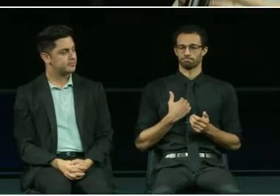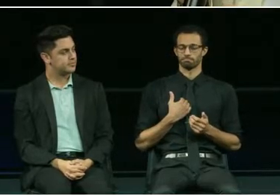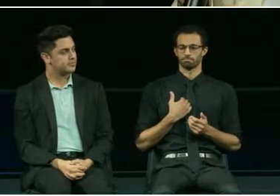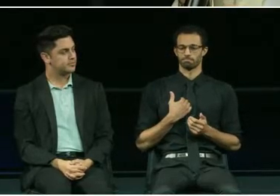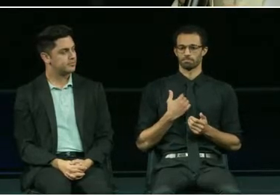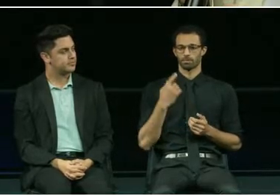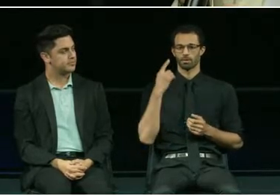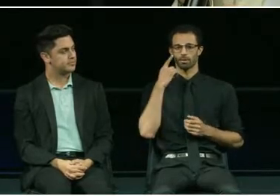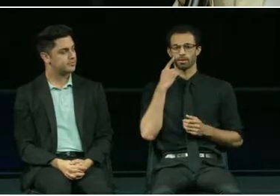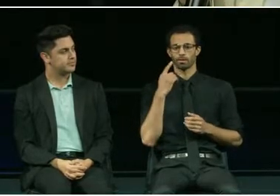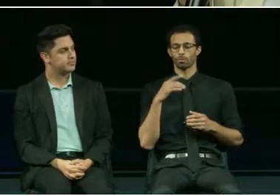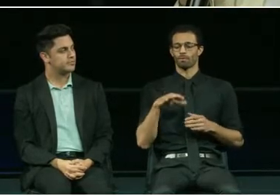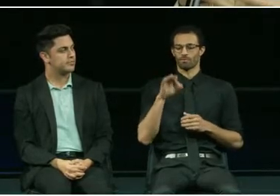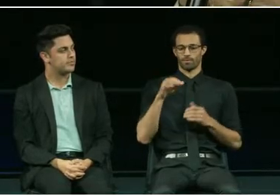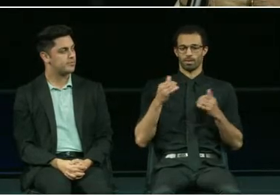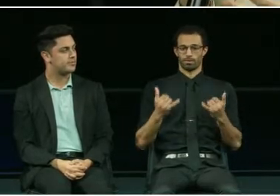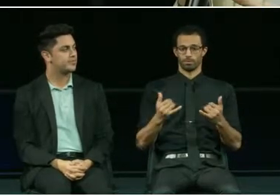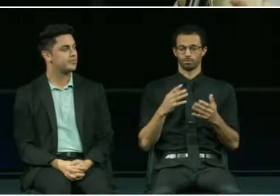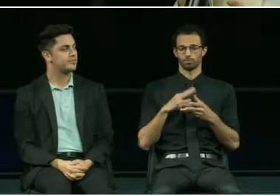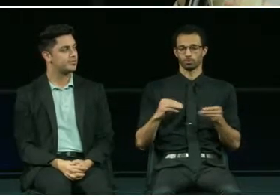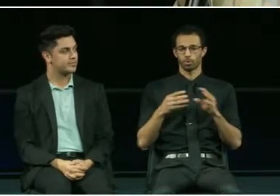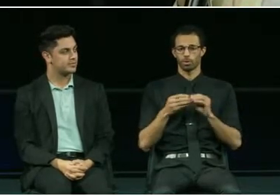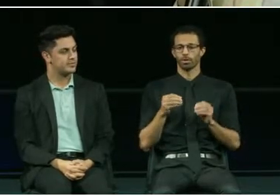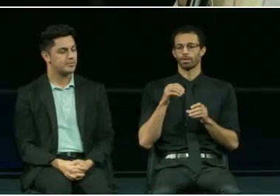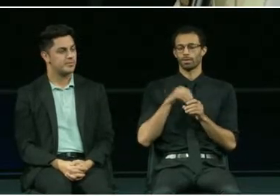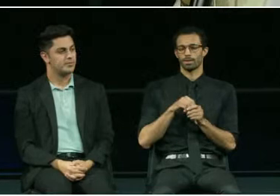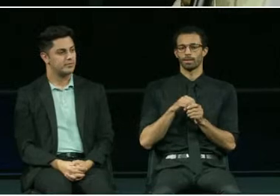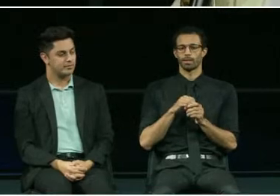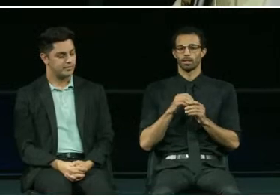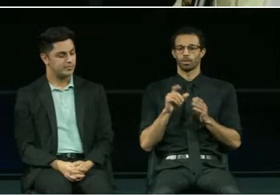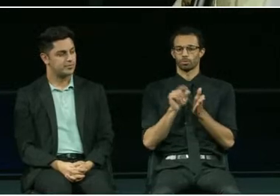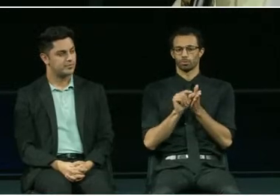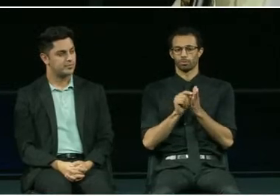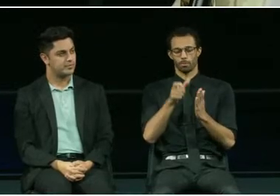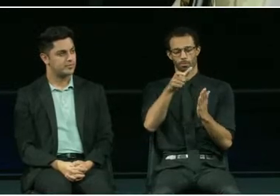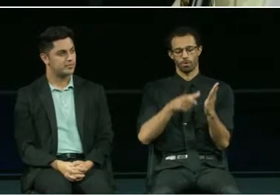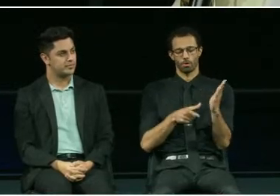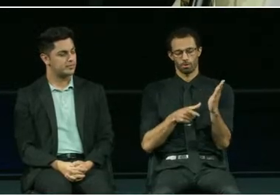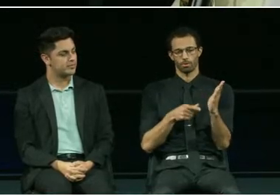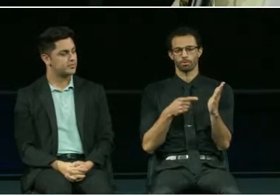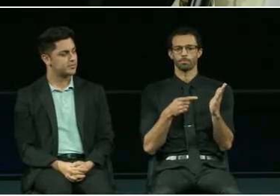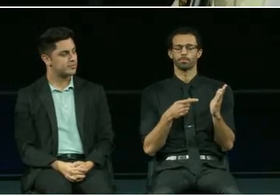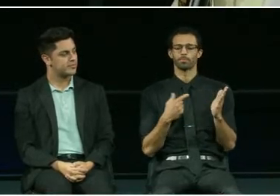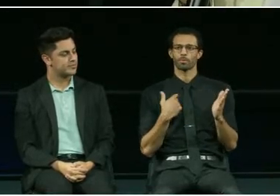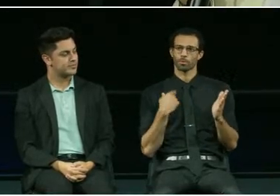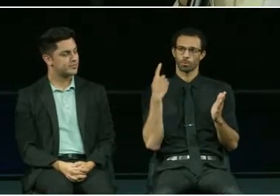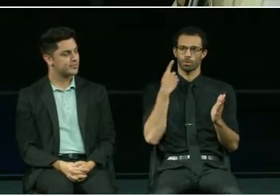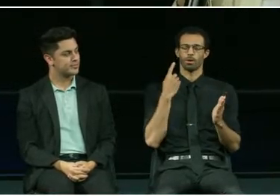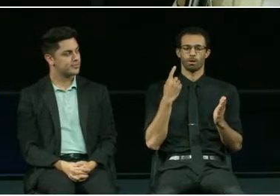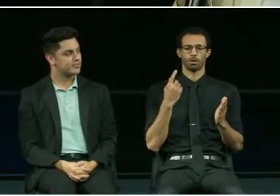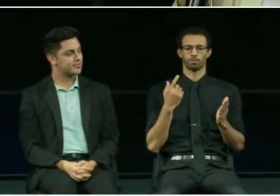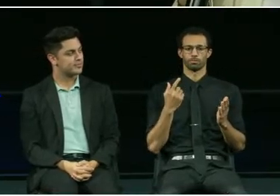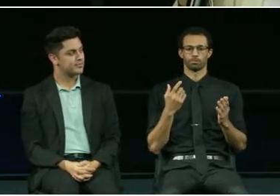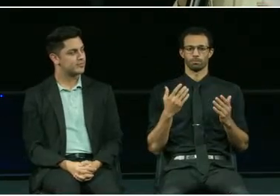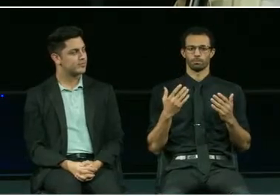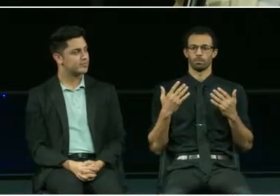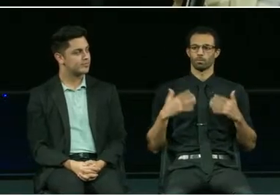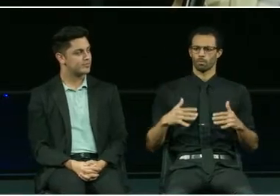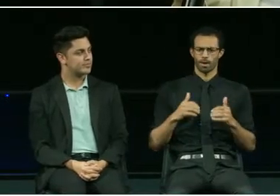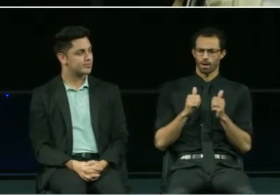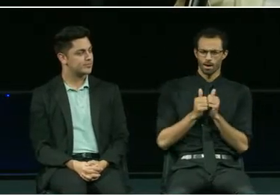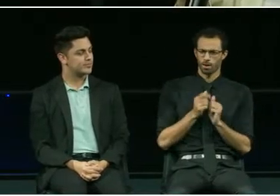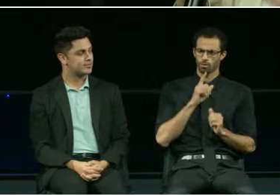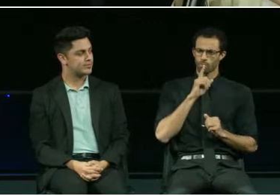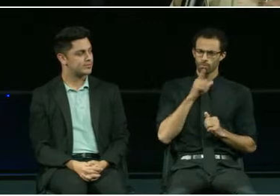we found this story in a newspaper article, and we thought, oh my God, how can this be